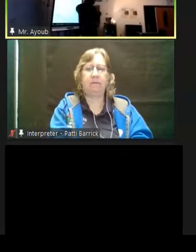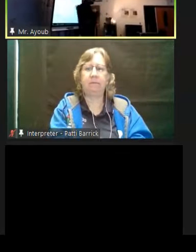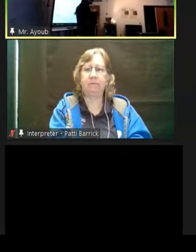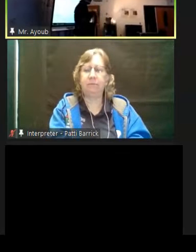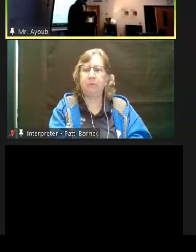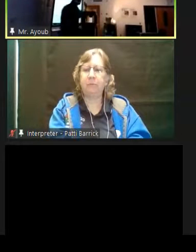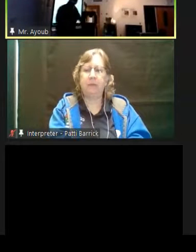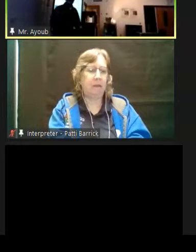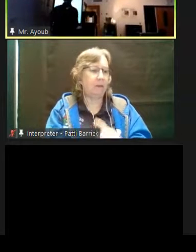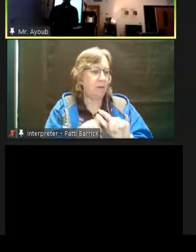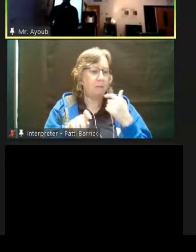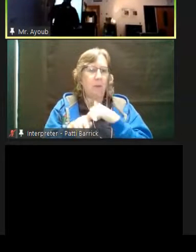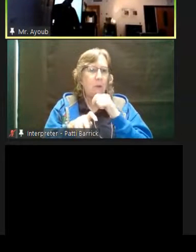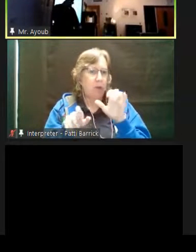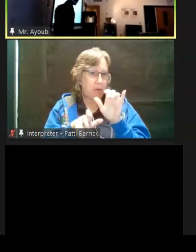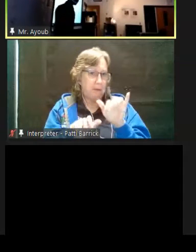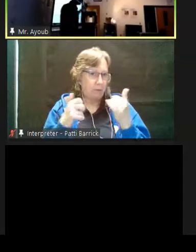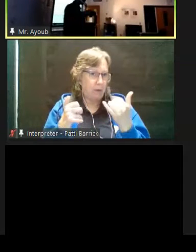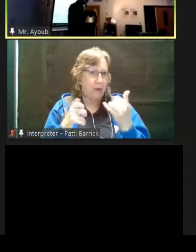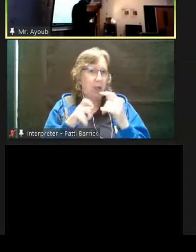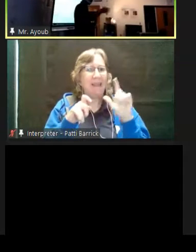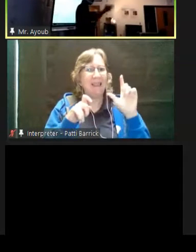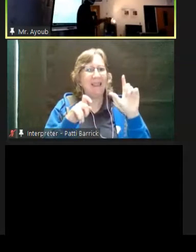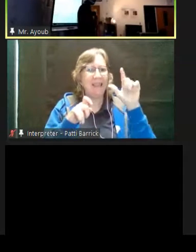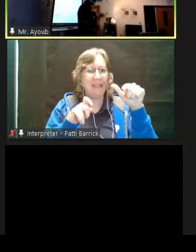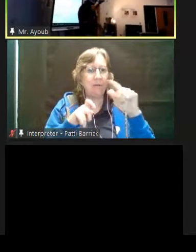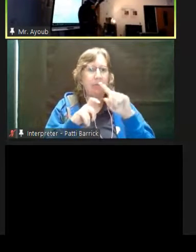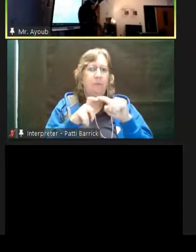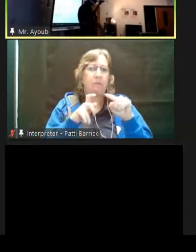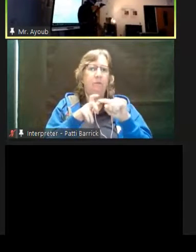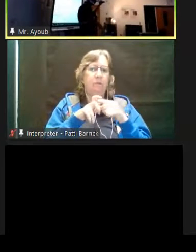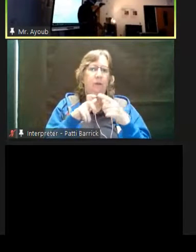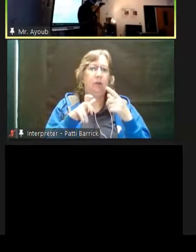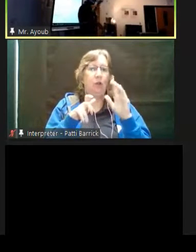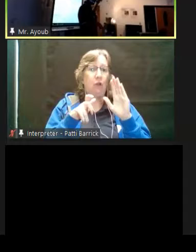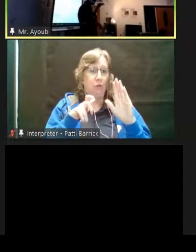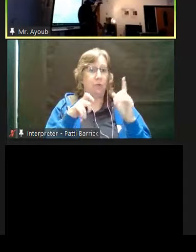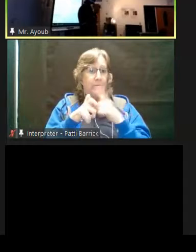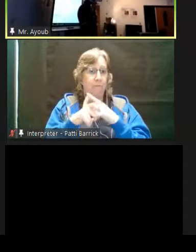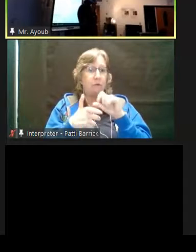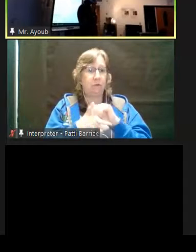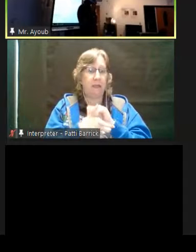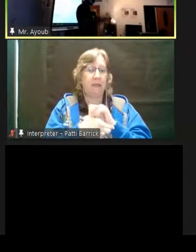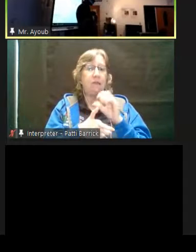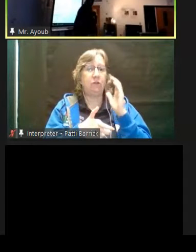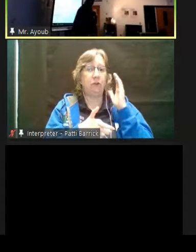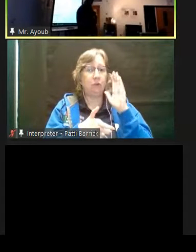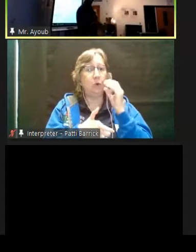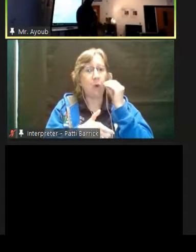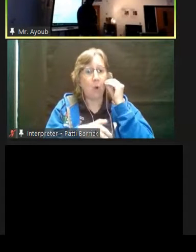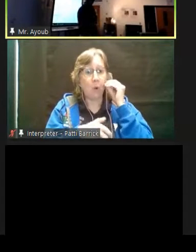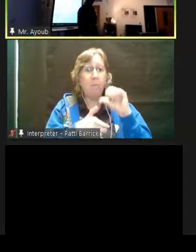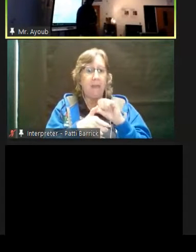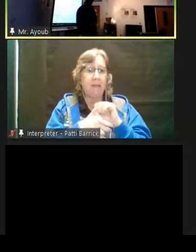We're not doing it here. But when you do a site, I want you to make your first page that index, that's your home page.